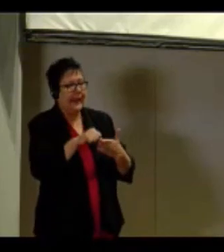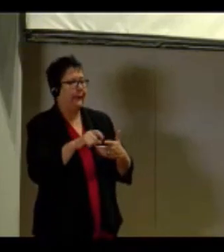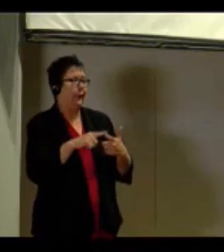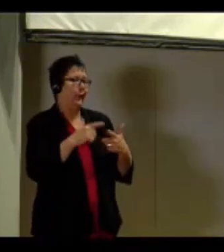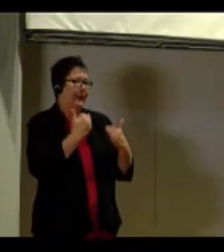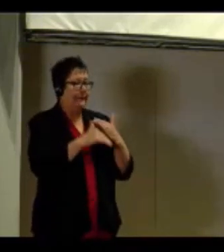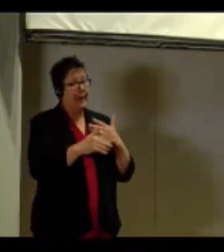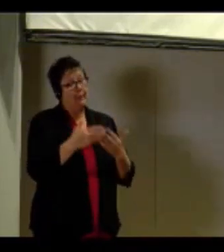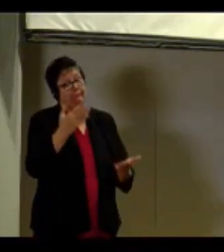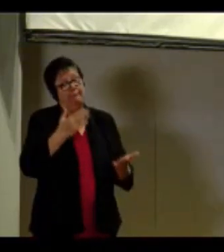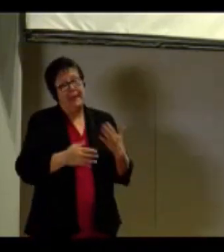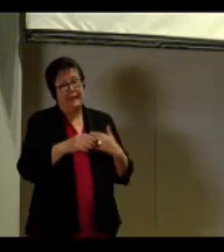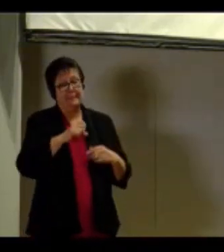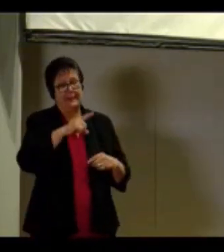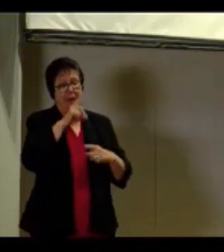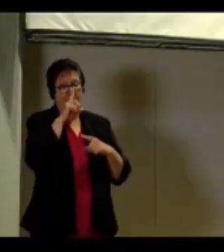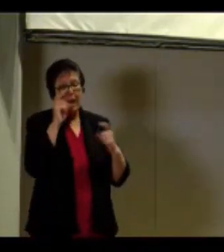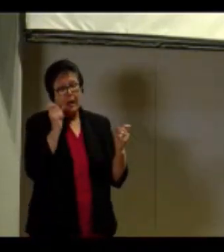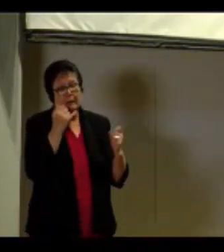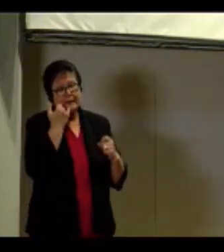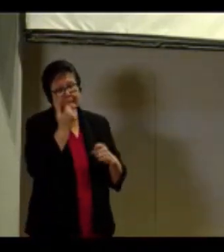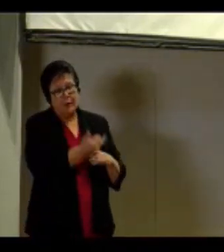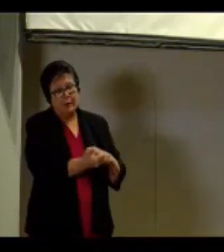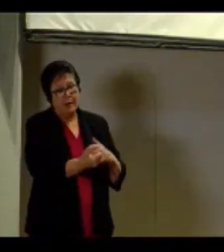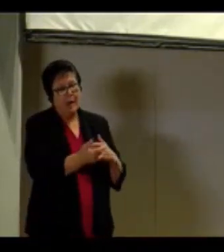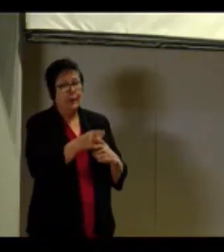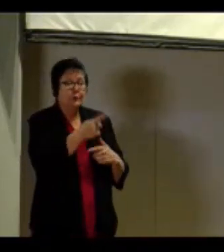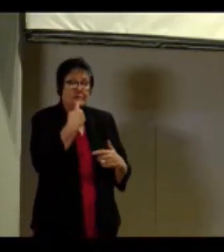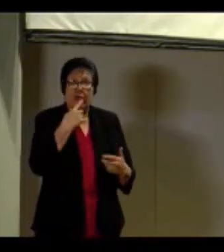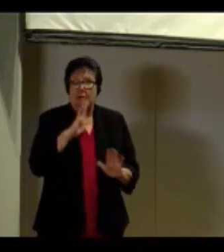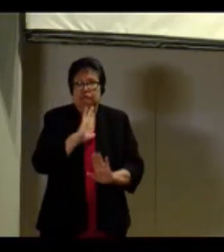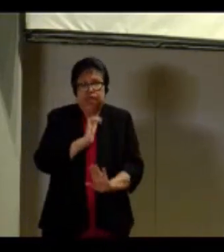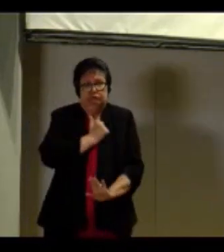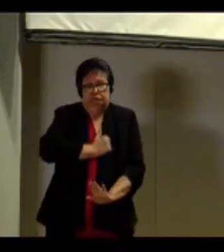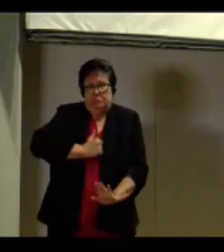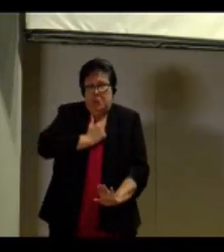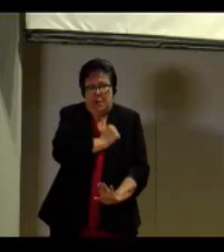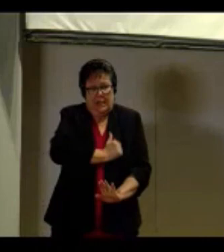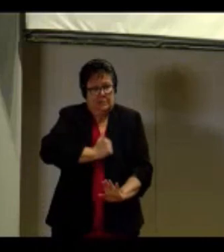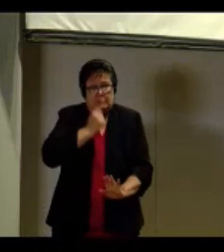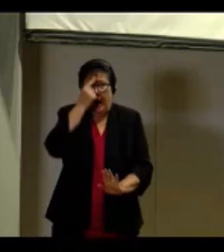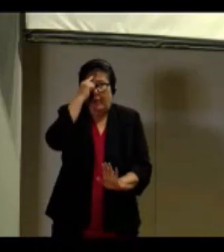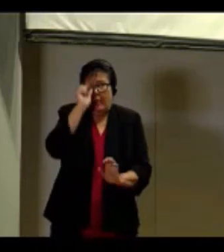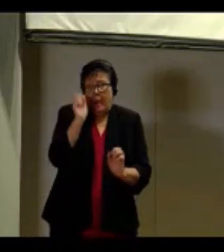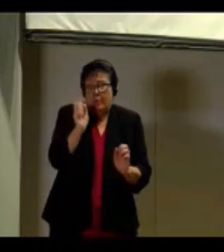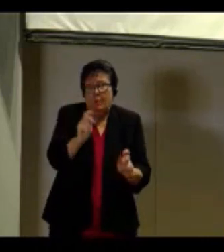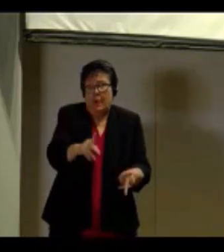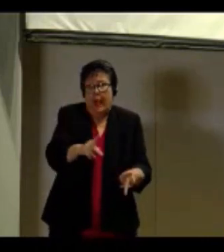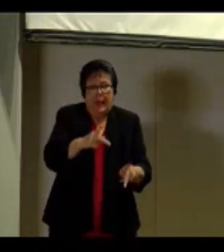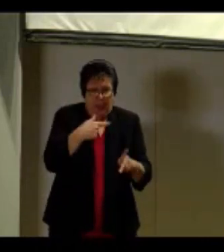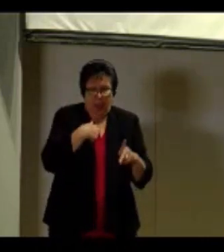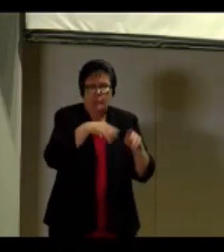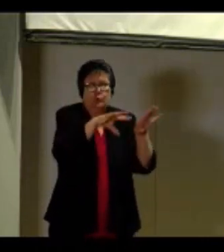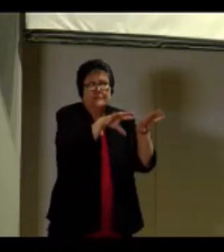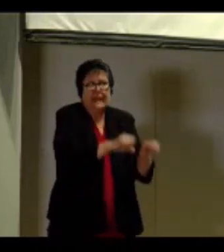call, and you just say, I'm sorry, I thought that it was okay to do that, and you